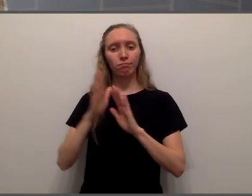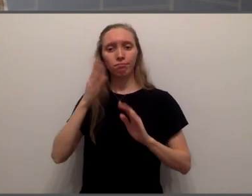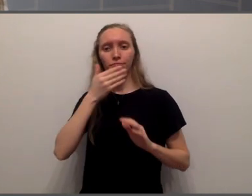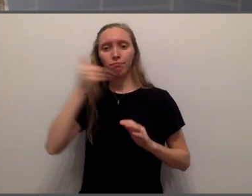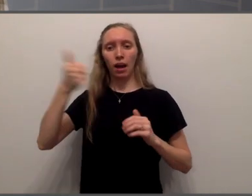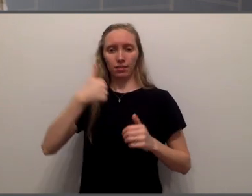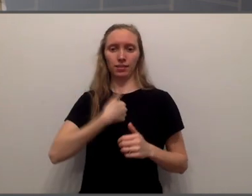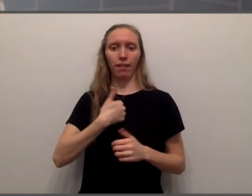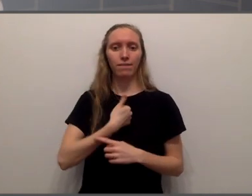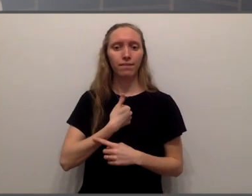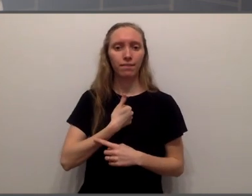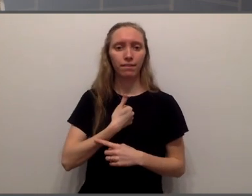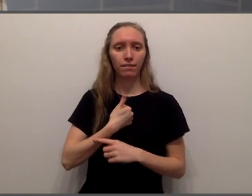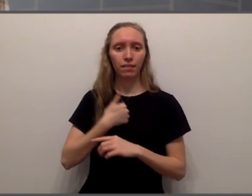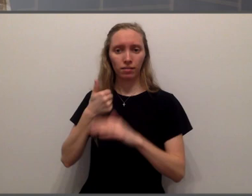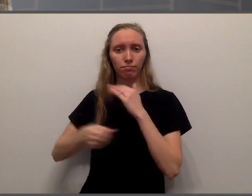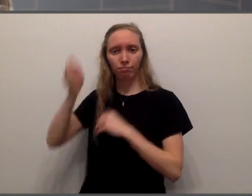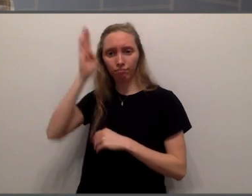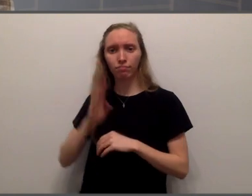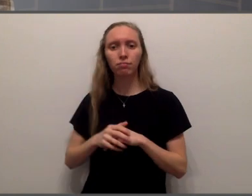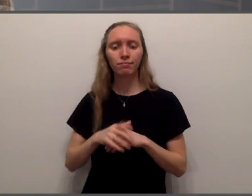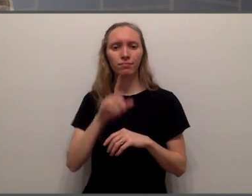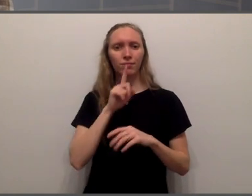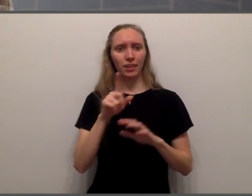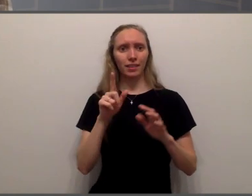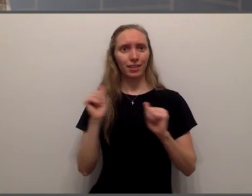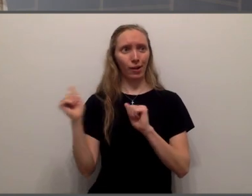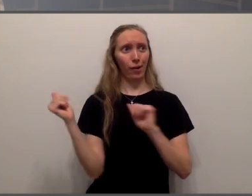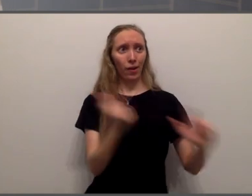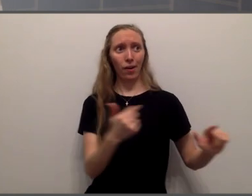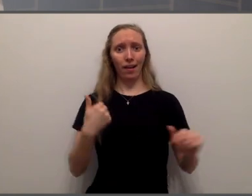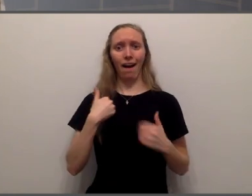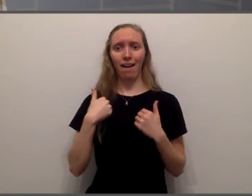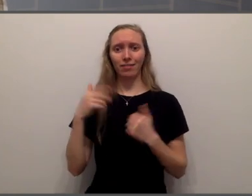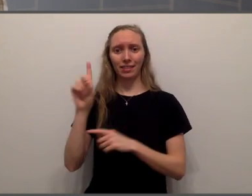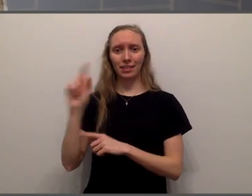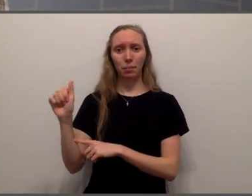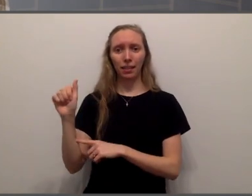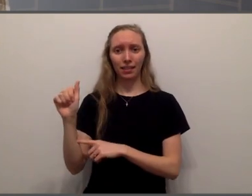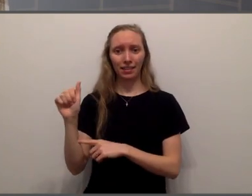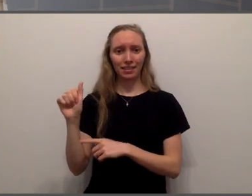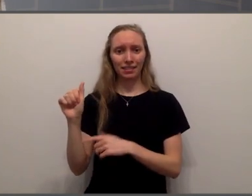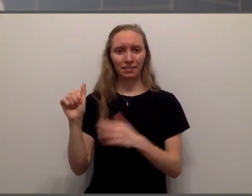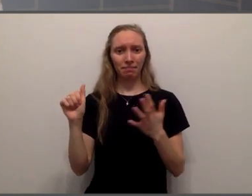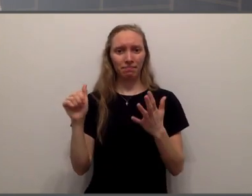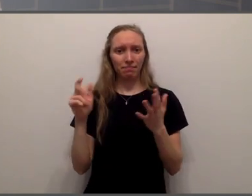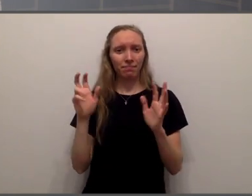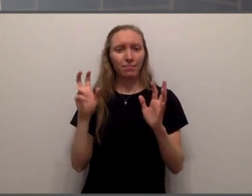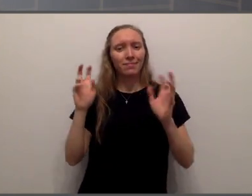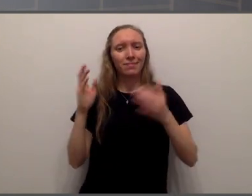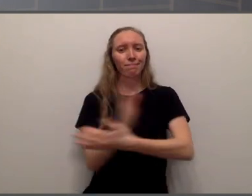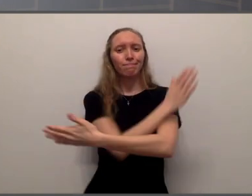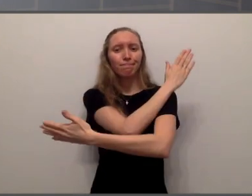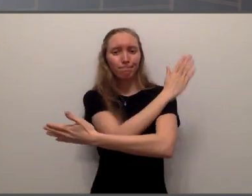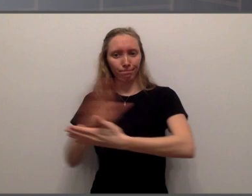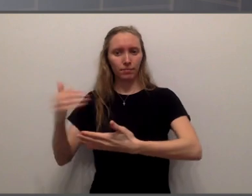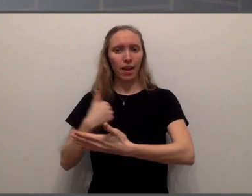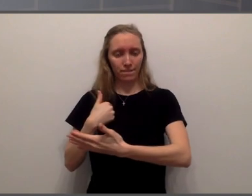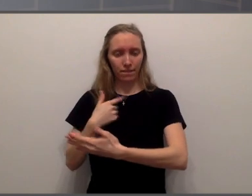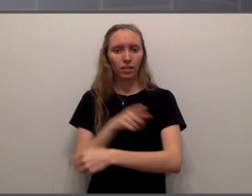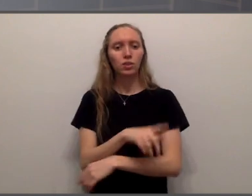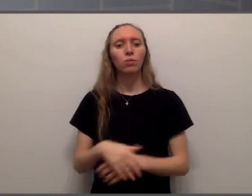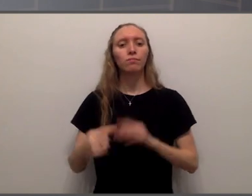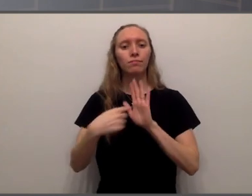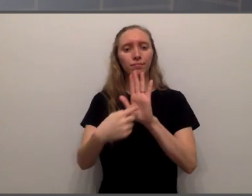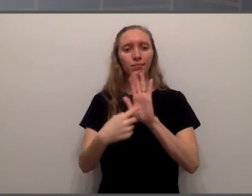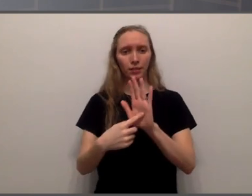We as a species are born with a lack of ability to fully function. Not like some animals who, out of the womb, they need to